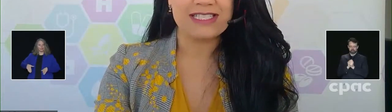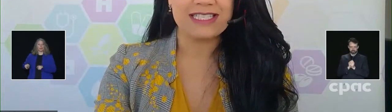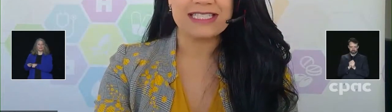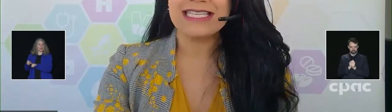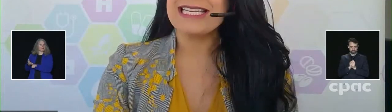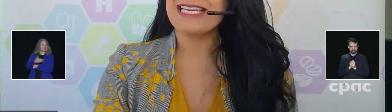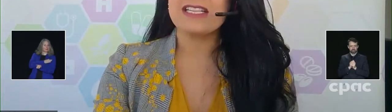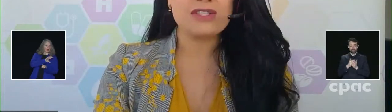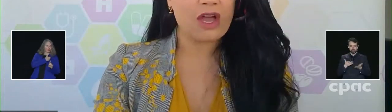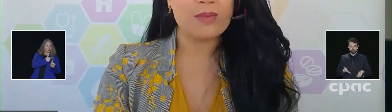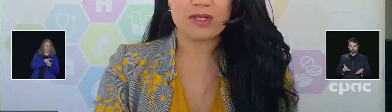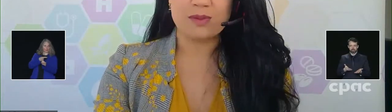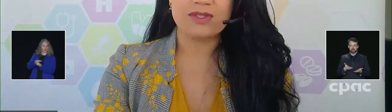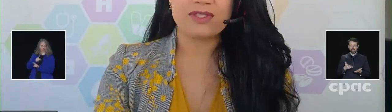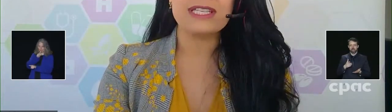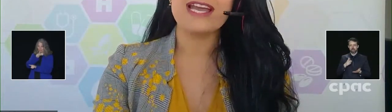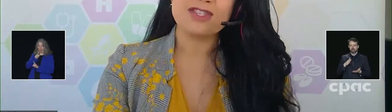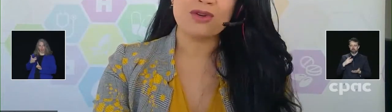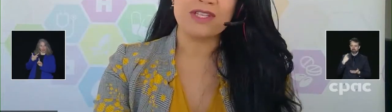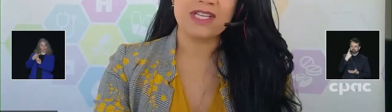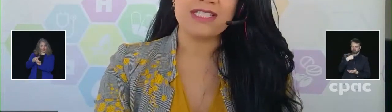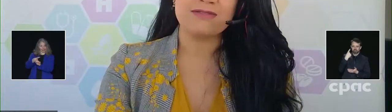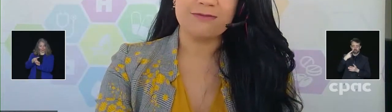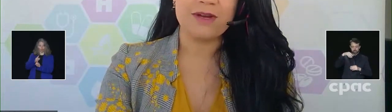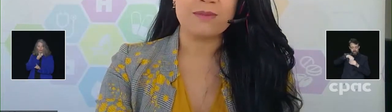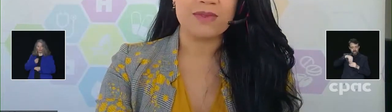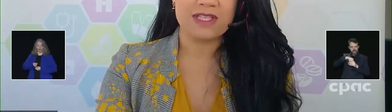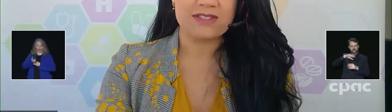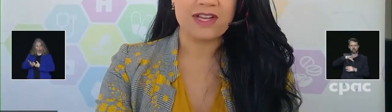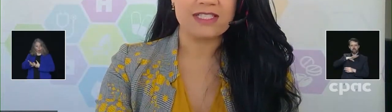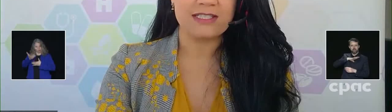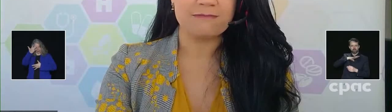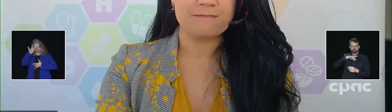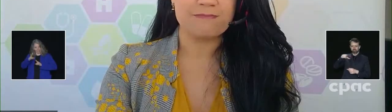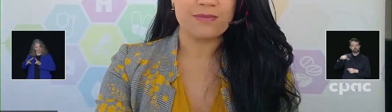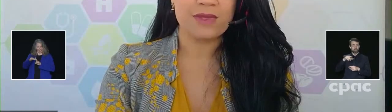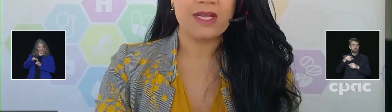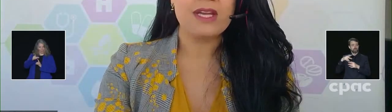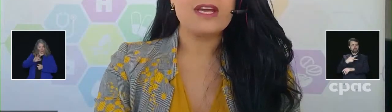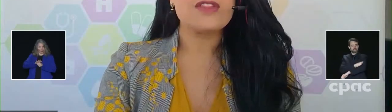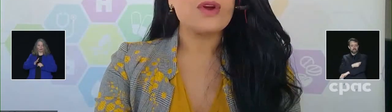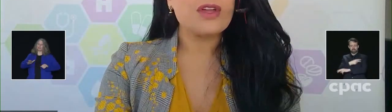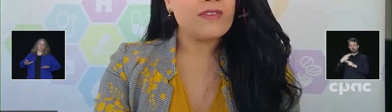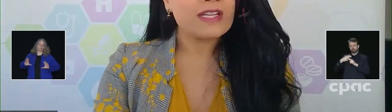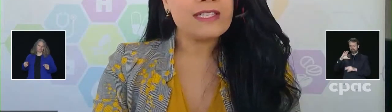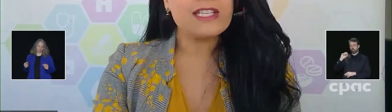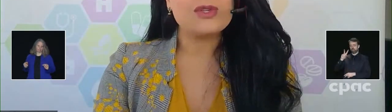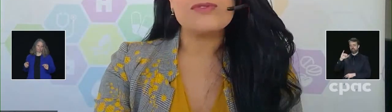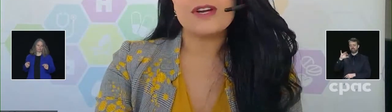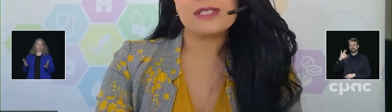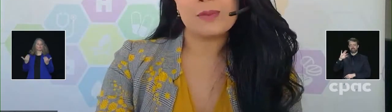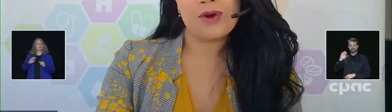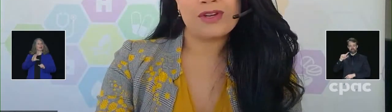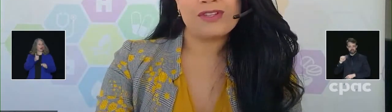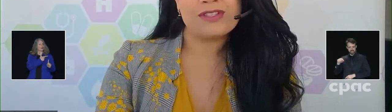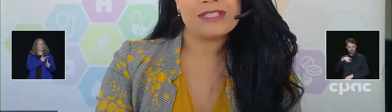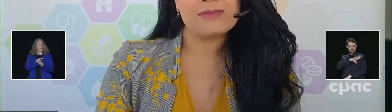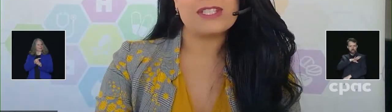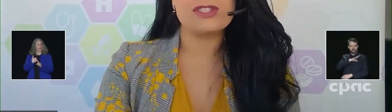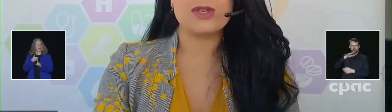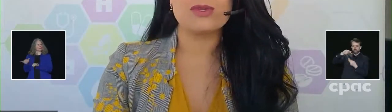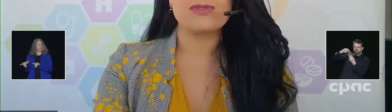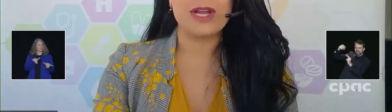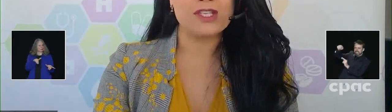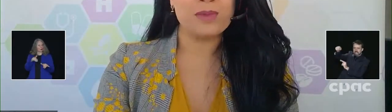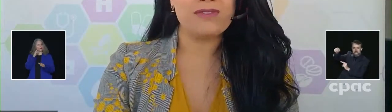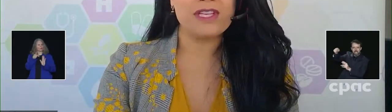-19 vaccines, it is not possible to catch COVID-19 from this vaccine. There are other vaccines that use virus-like particles,